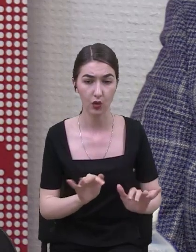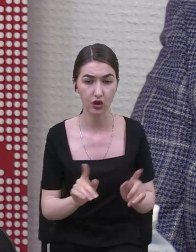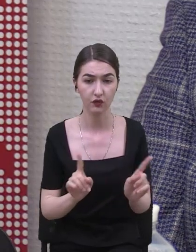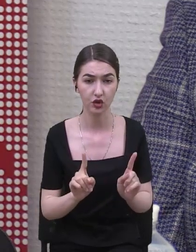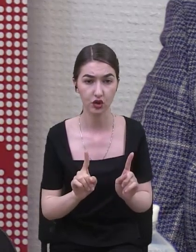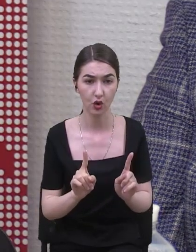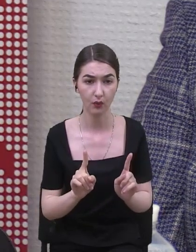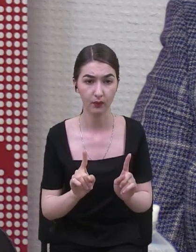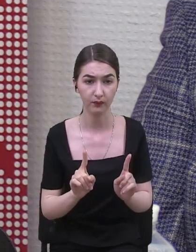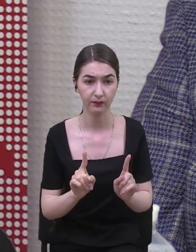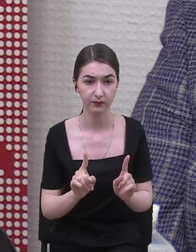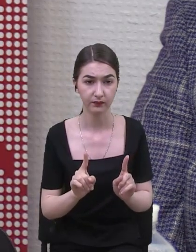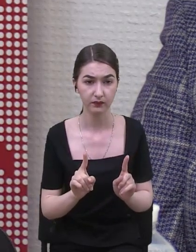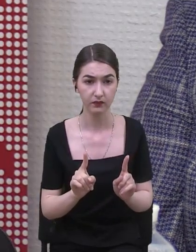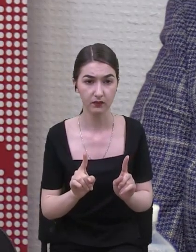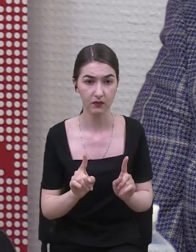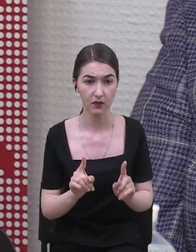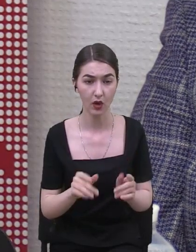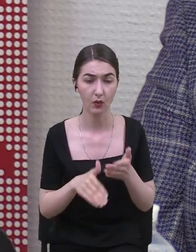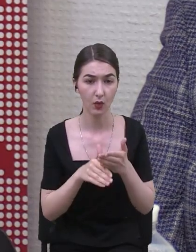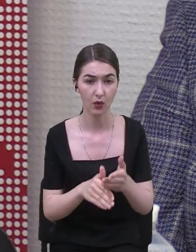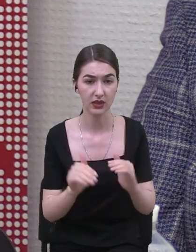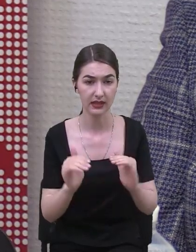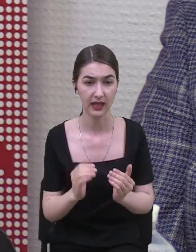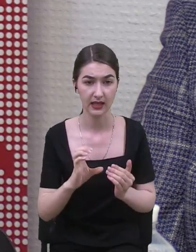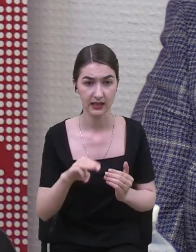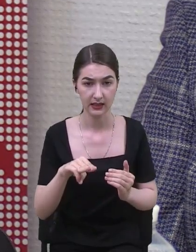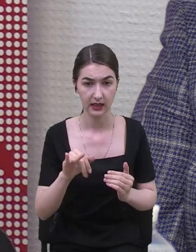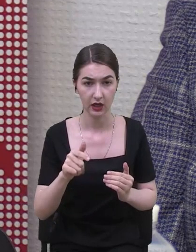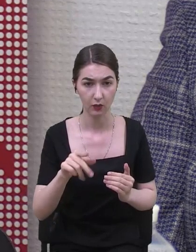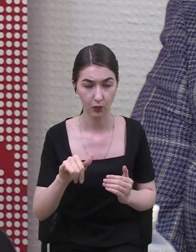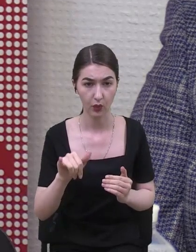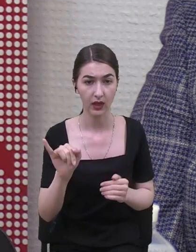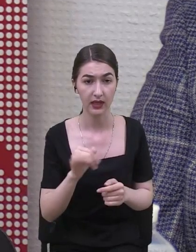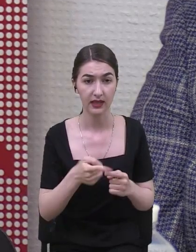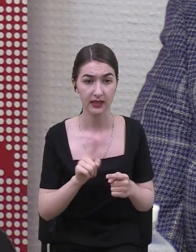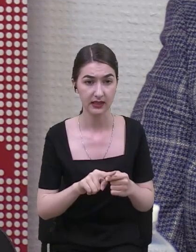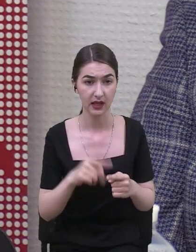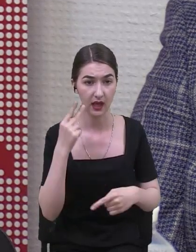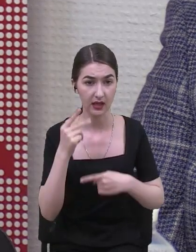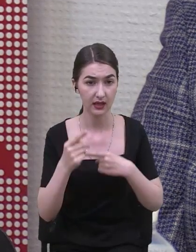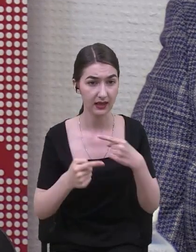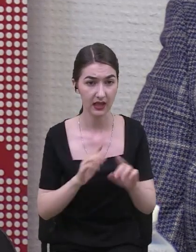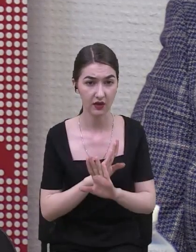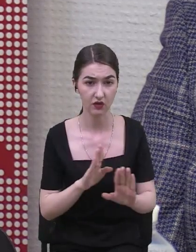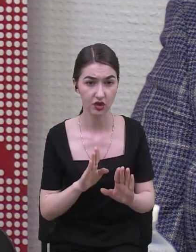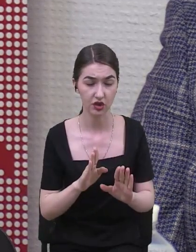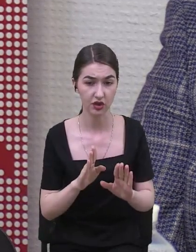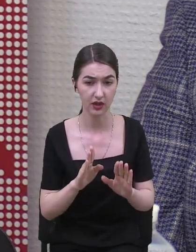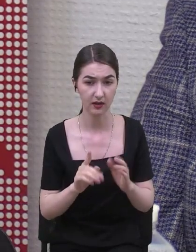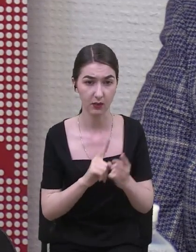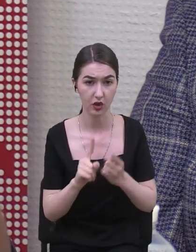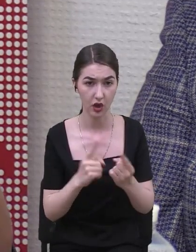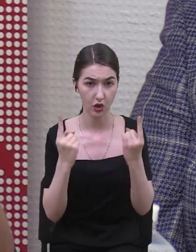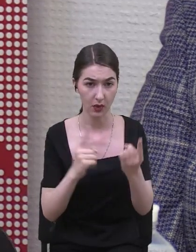It's being aware of attitudinal barriers. It's understanding barriers at community level. It's actively